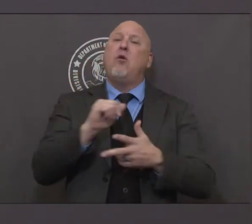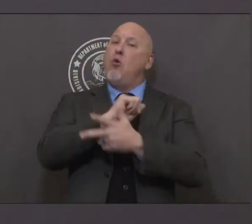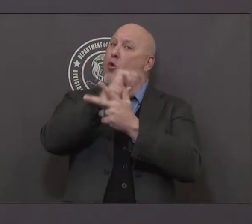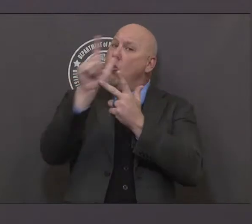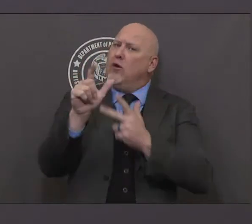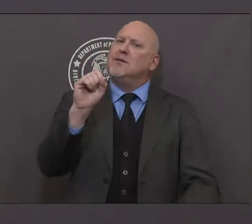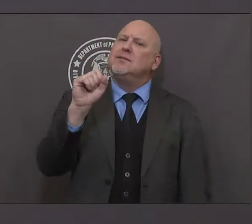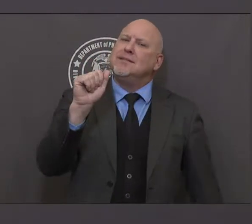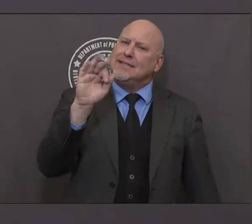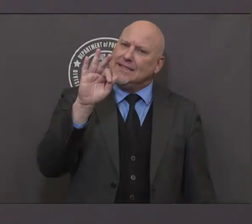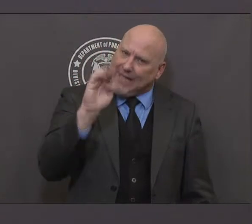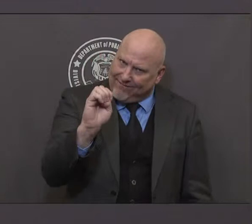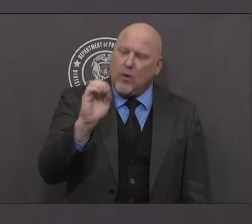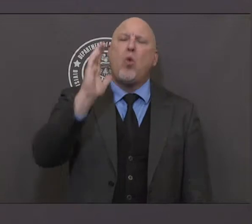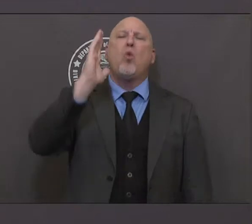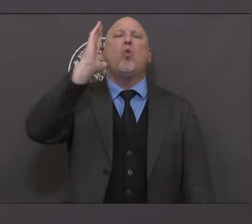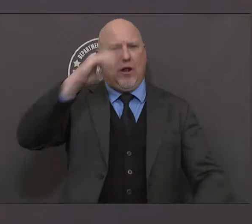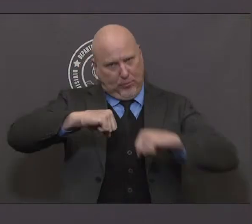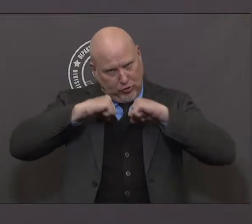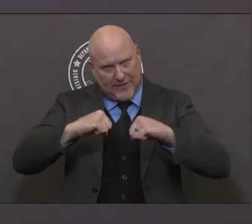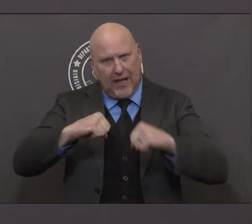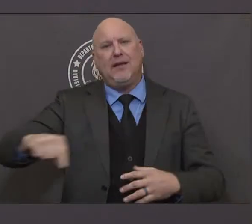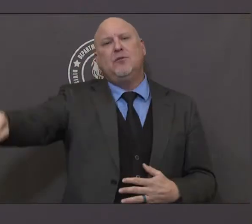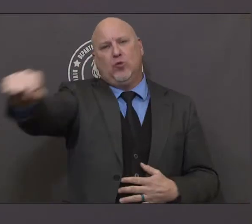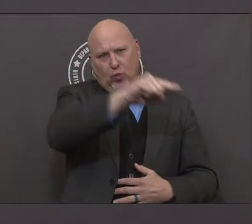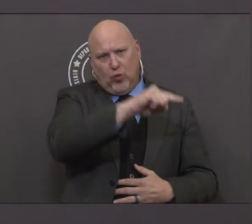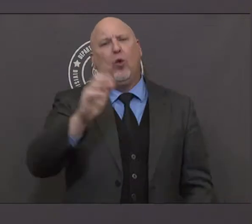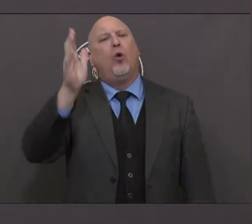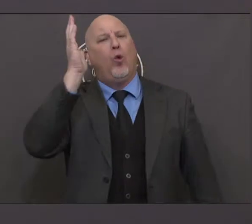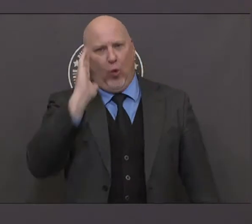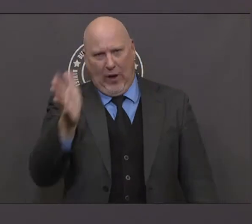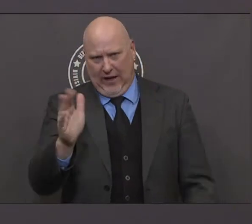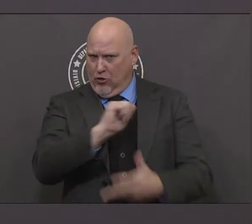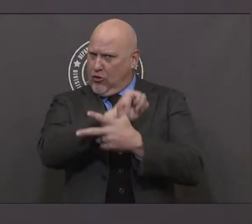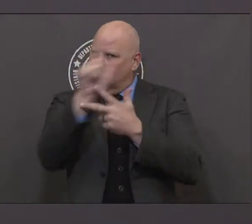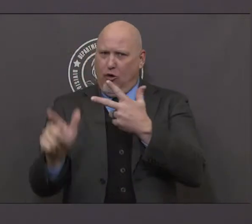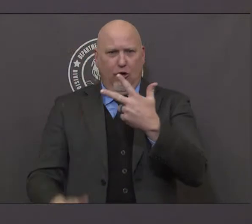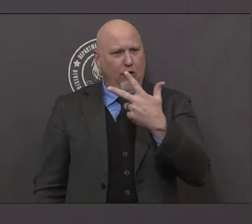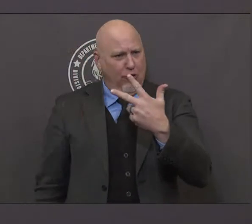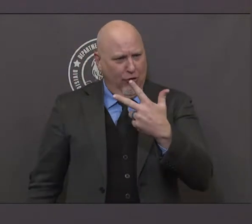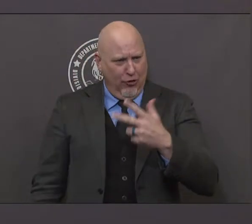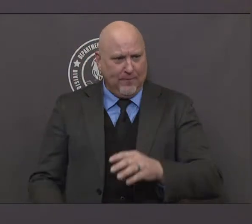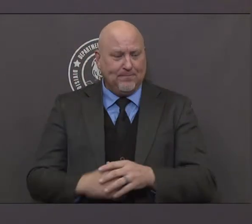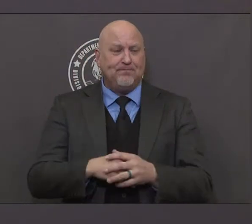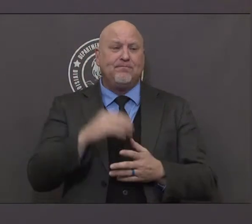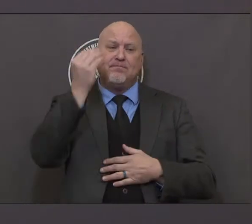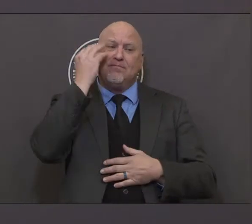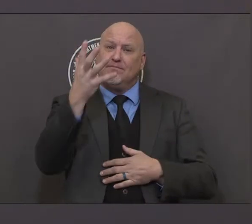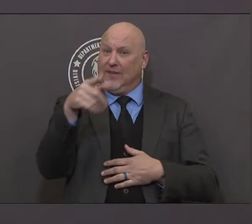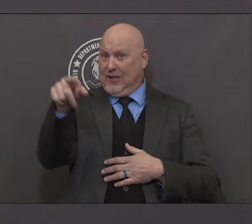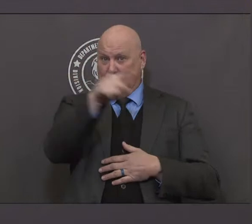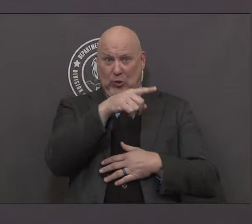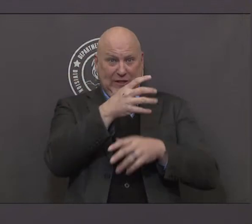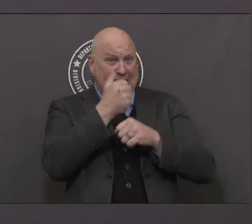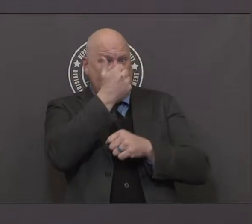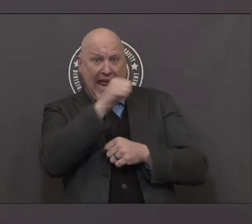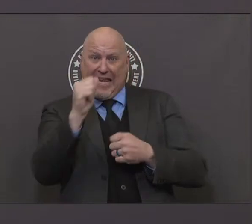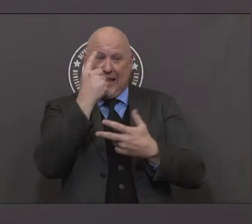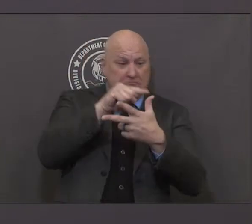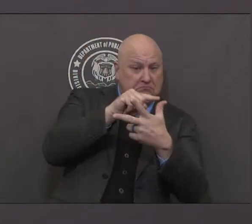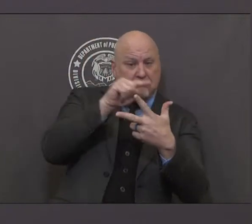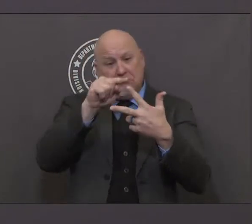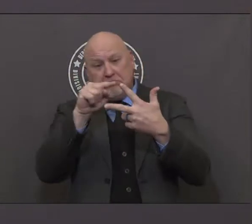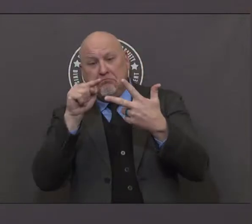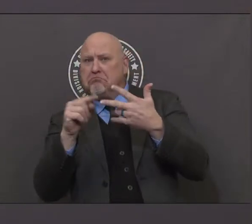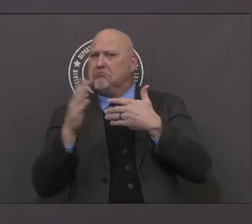better and get us back to normal more quickly. In fact, every one of these vaccines so far has